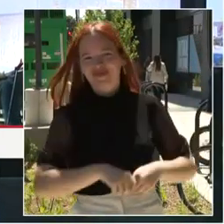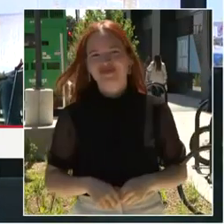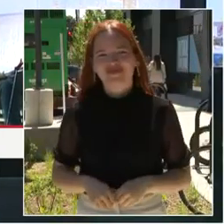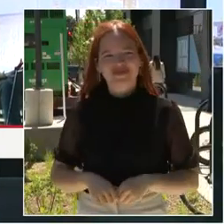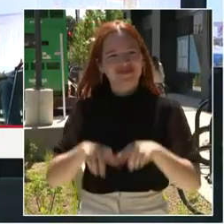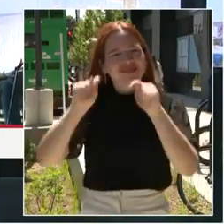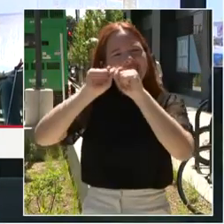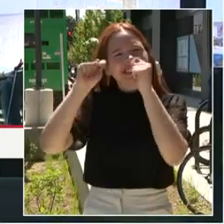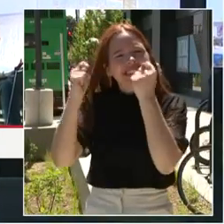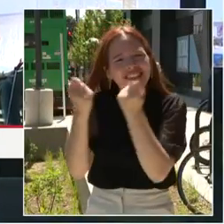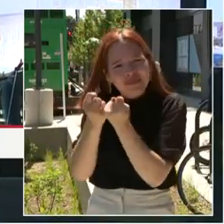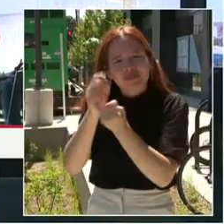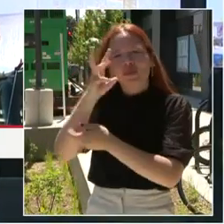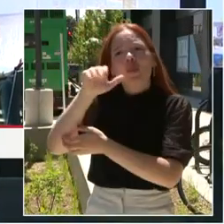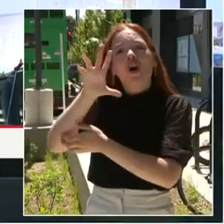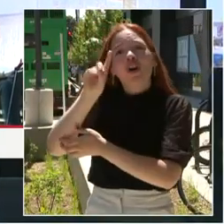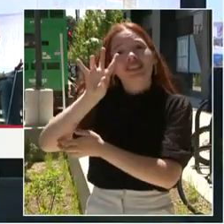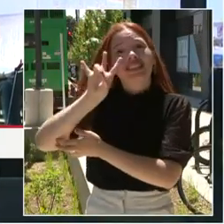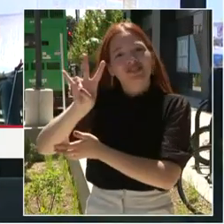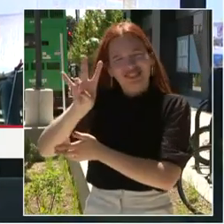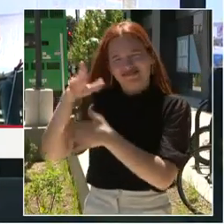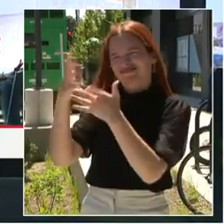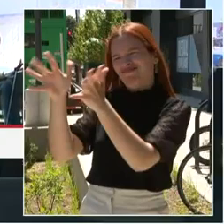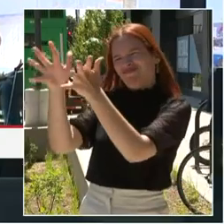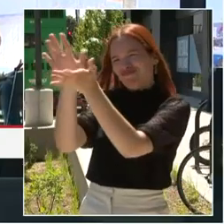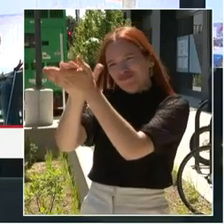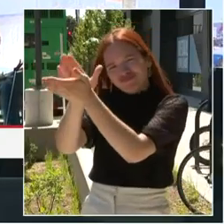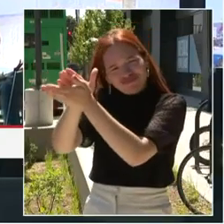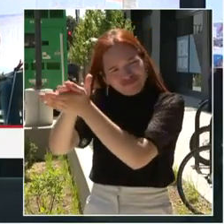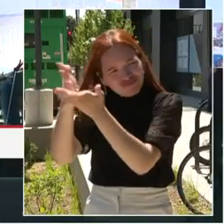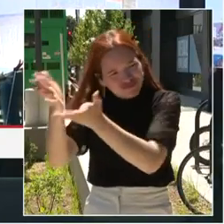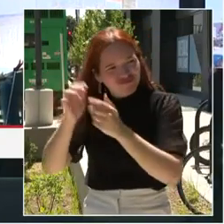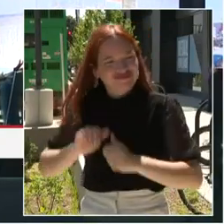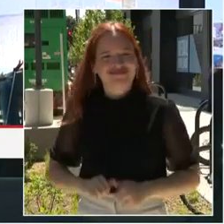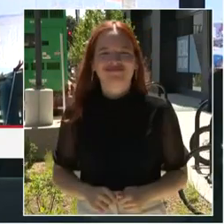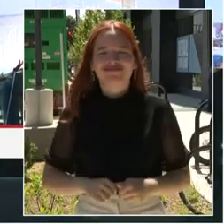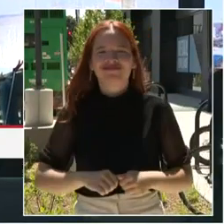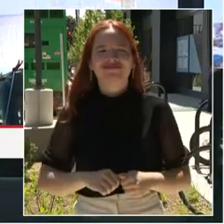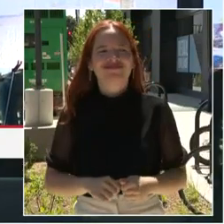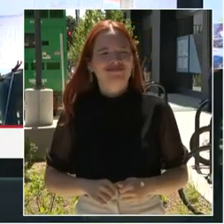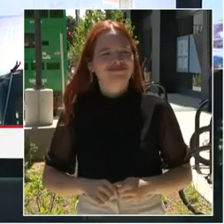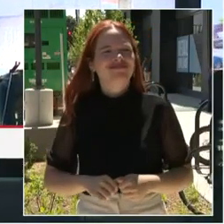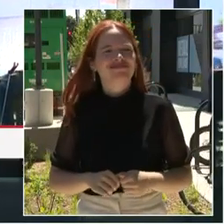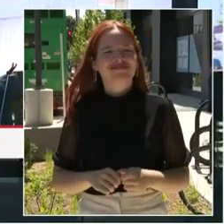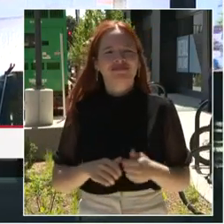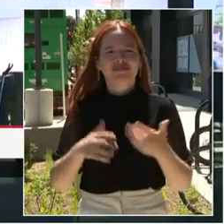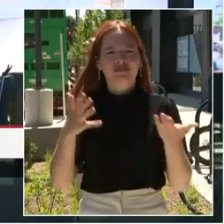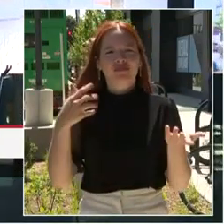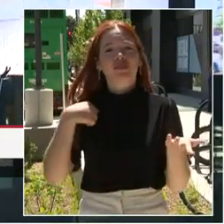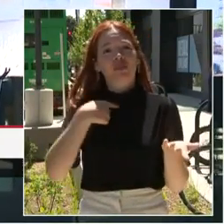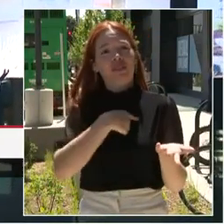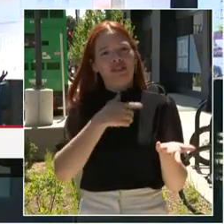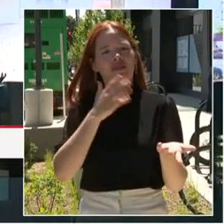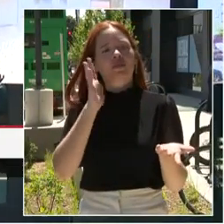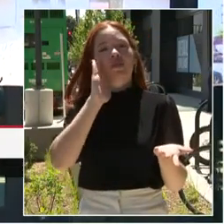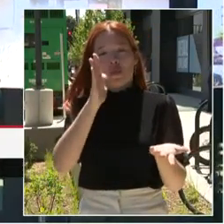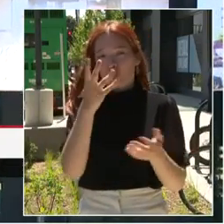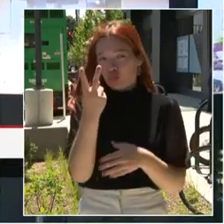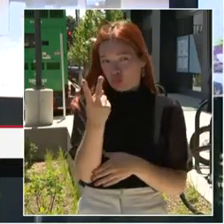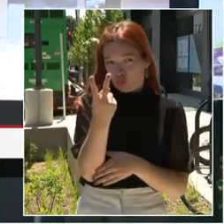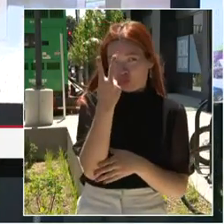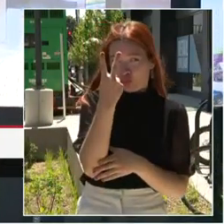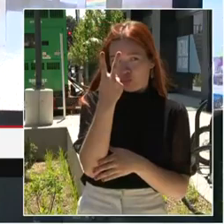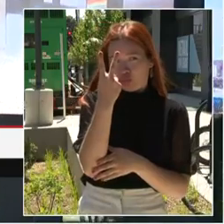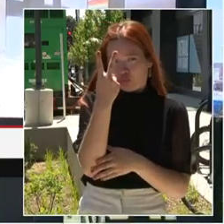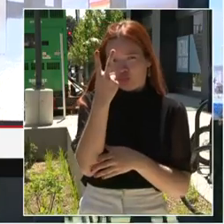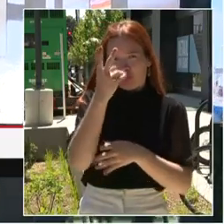office as well. And we are going to have two final speakers. We're going to